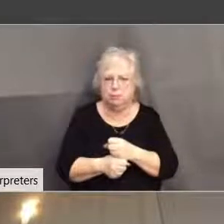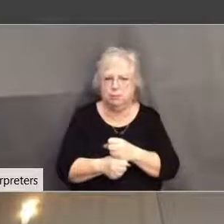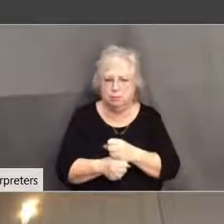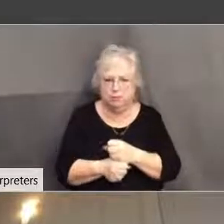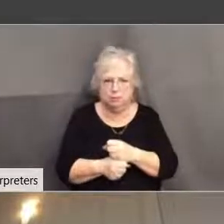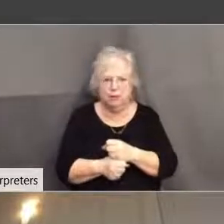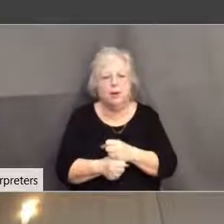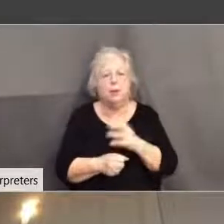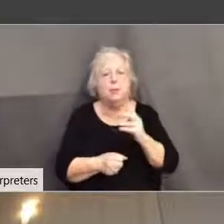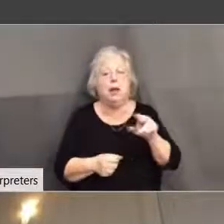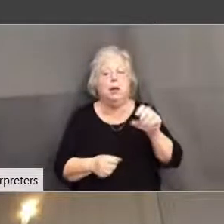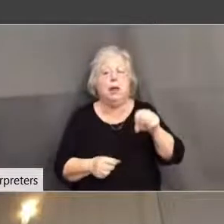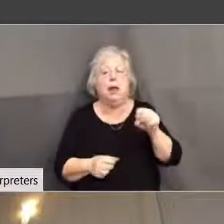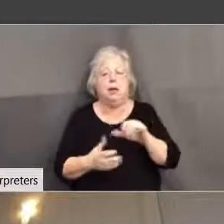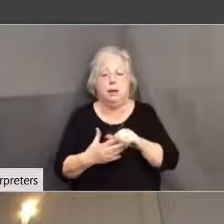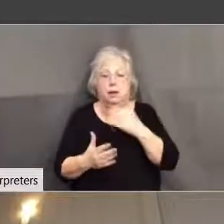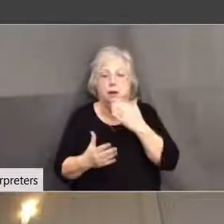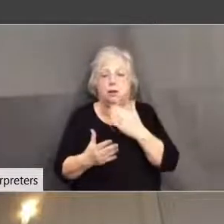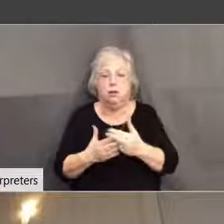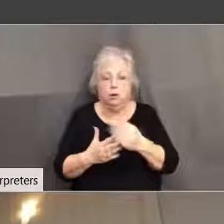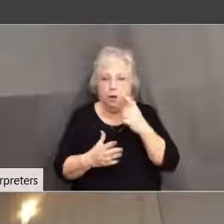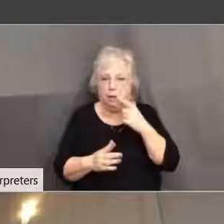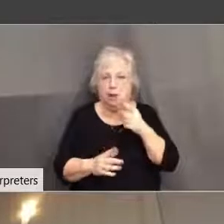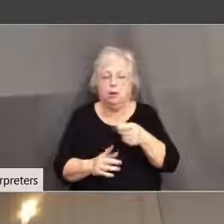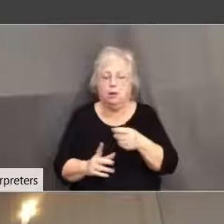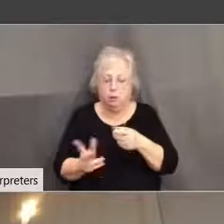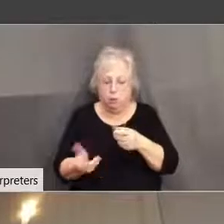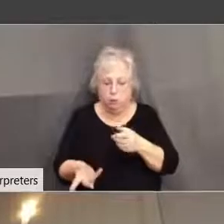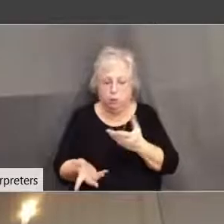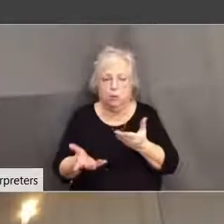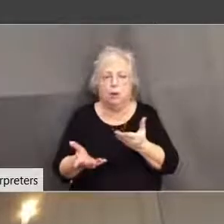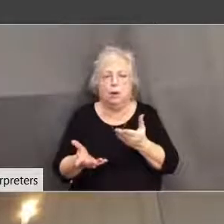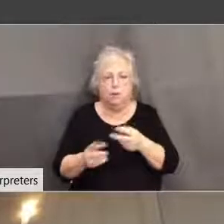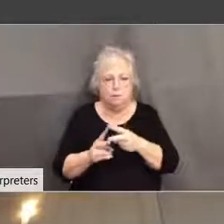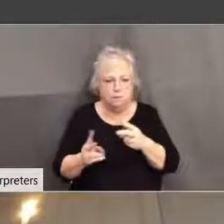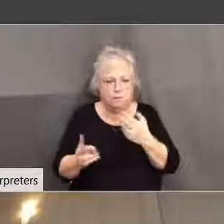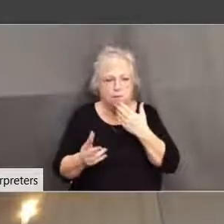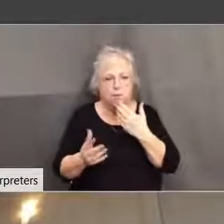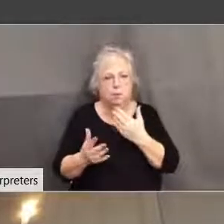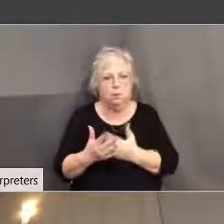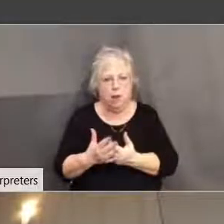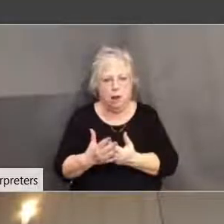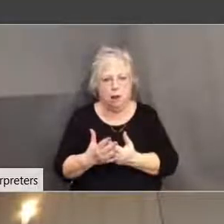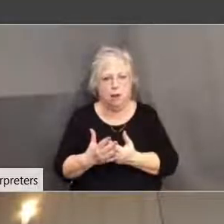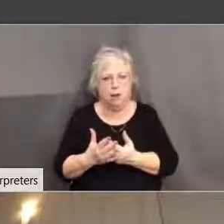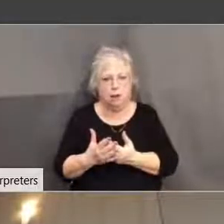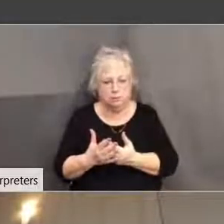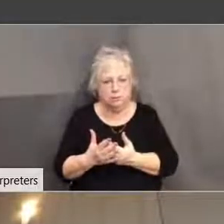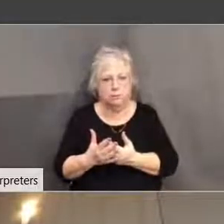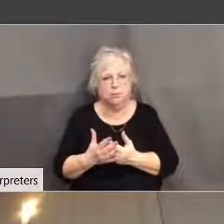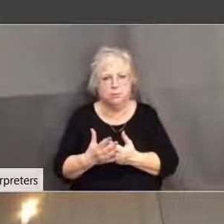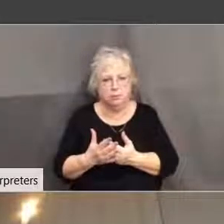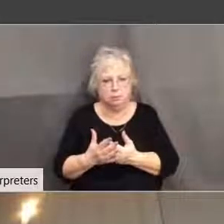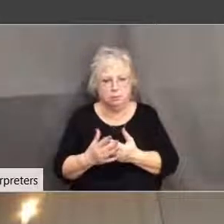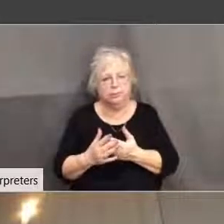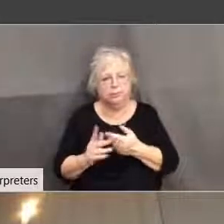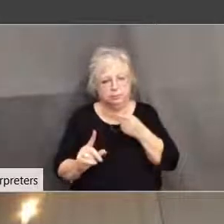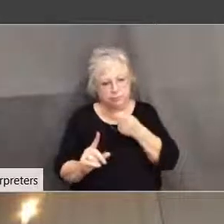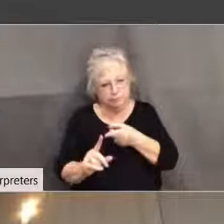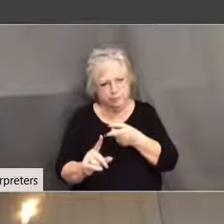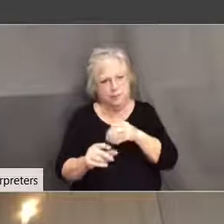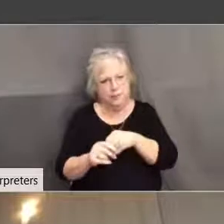Director Fortson, that's, I think you are very well suited in that answer and that